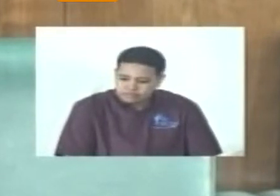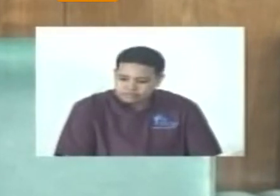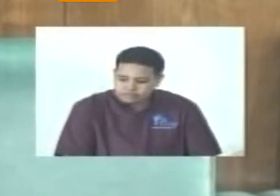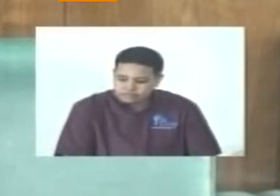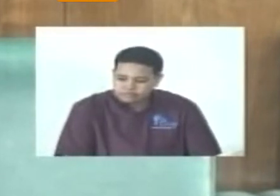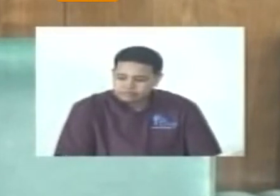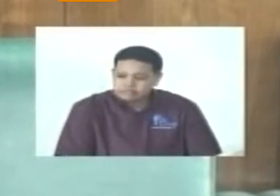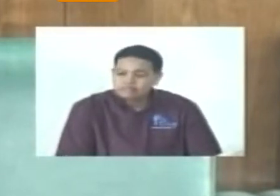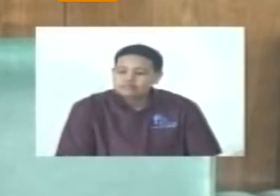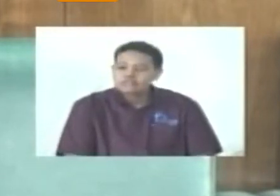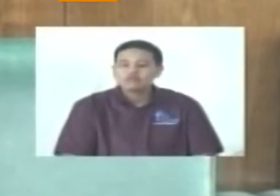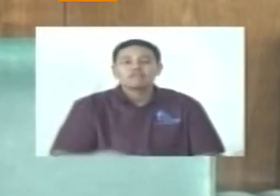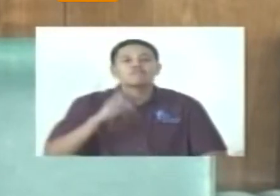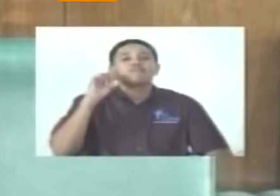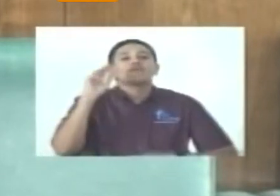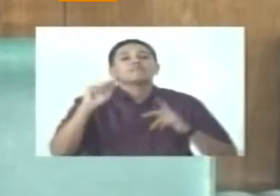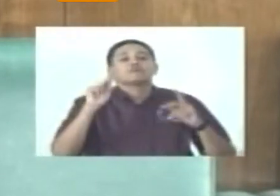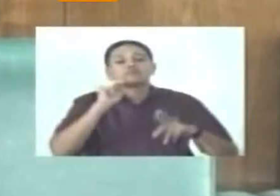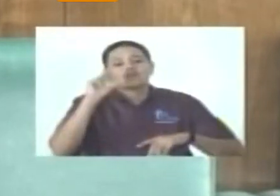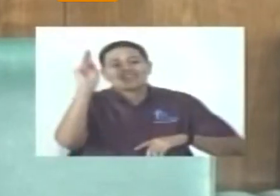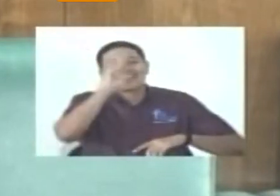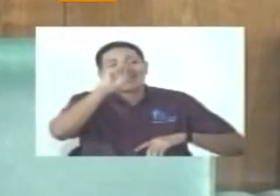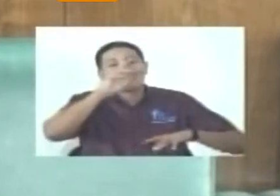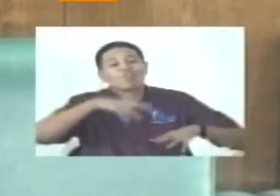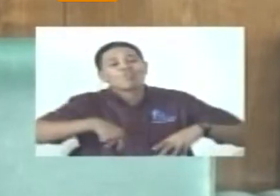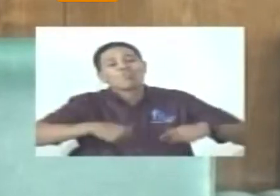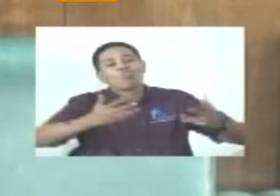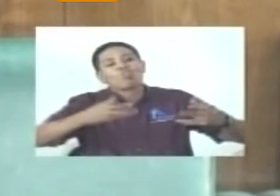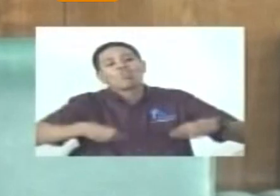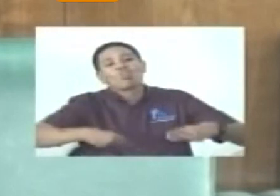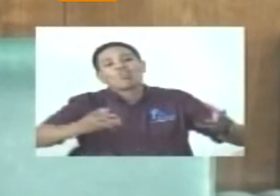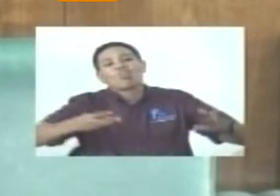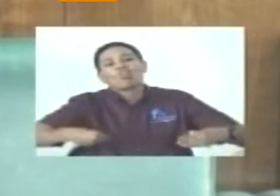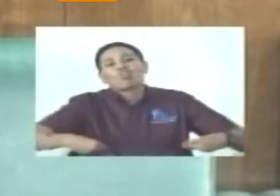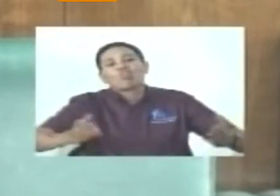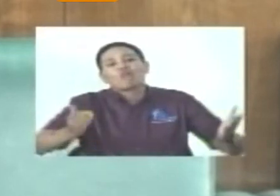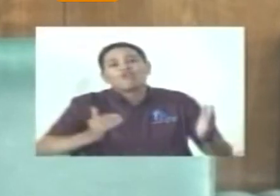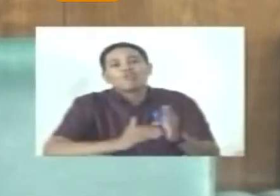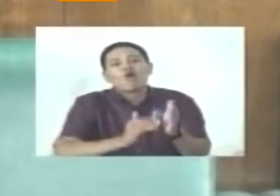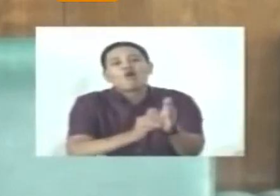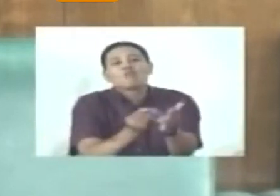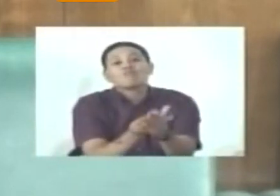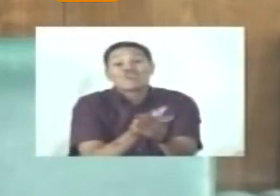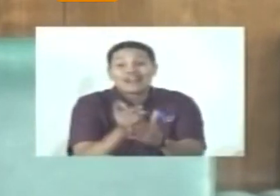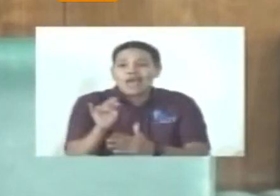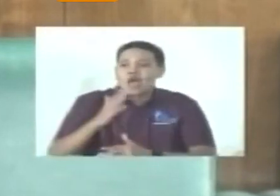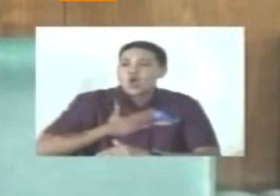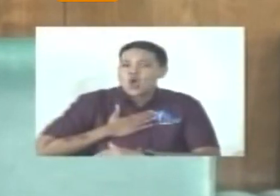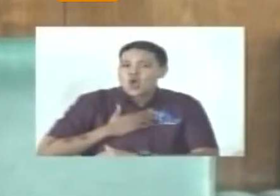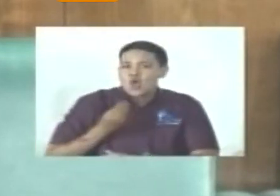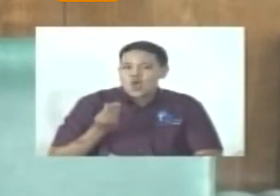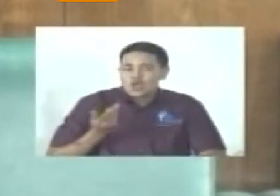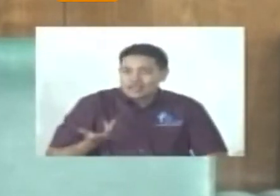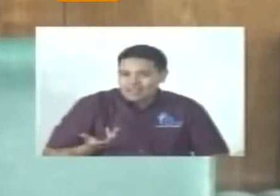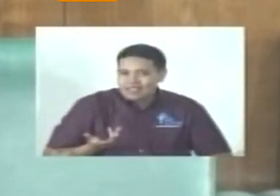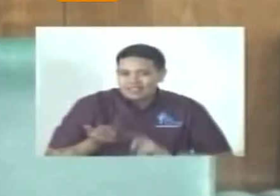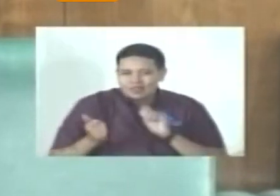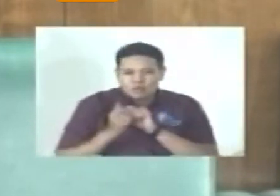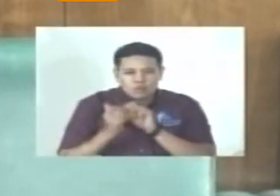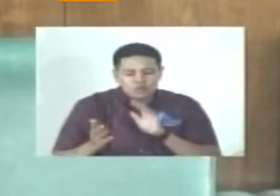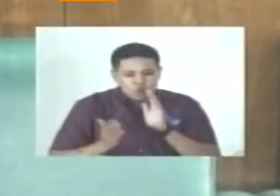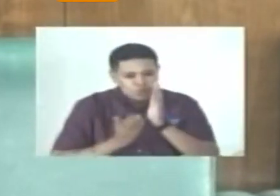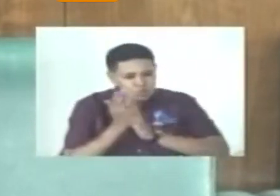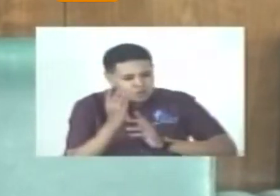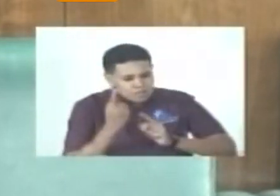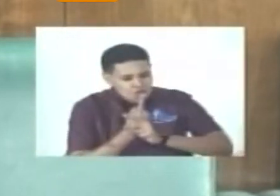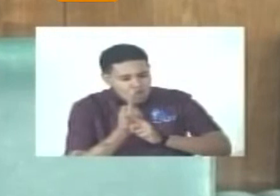expend thousands of taxpayers' dollars as if it is their own without going through the